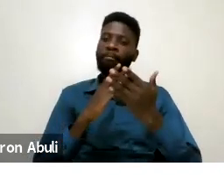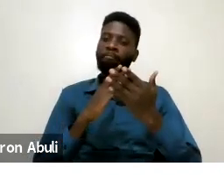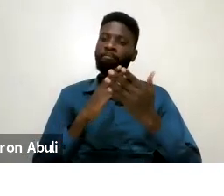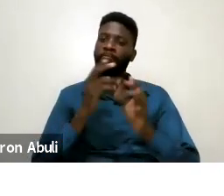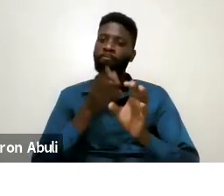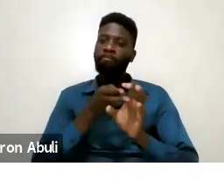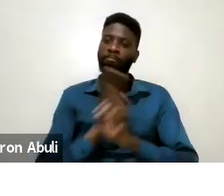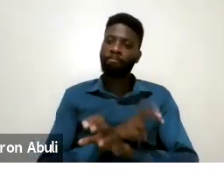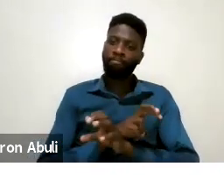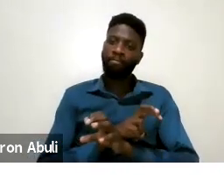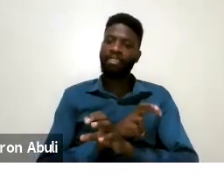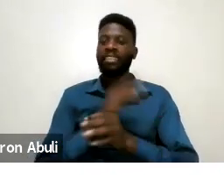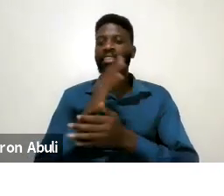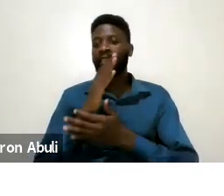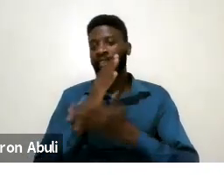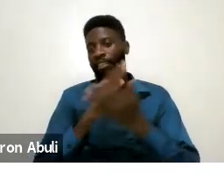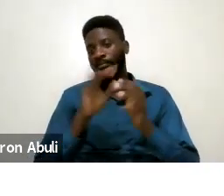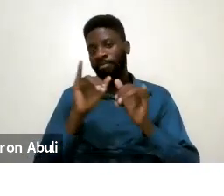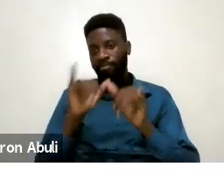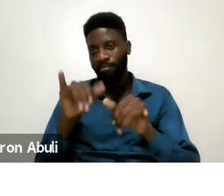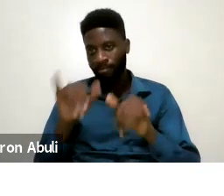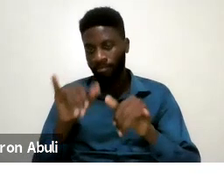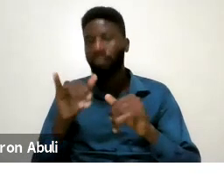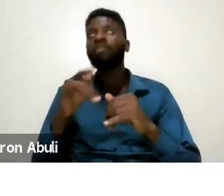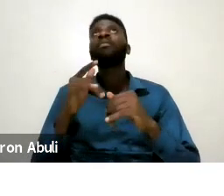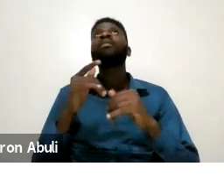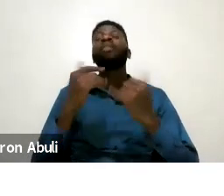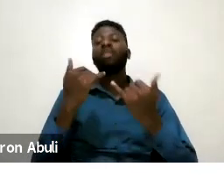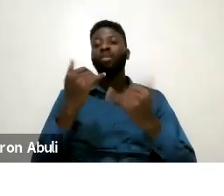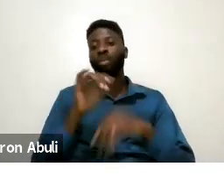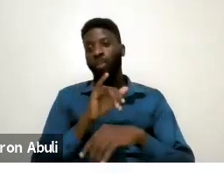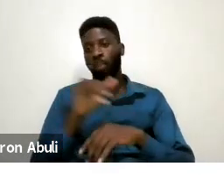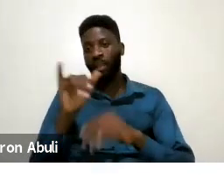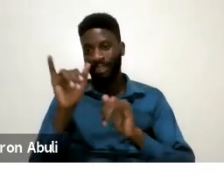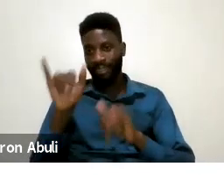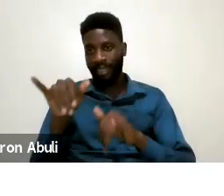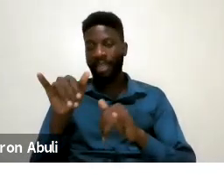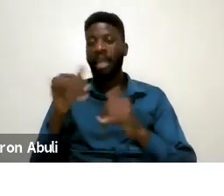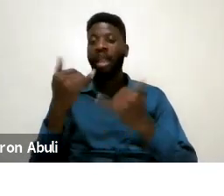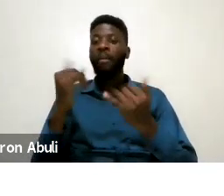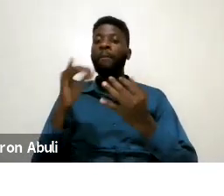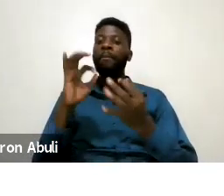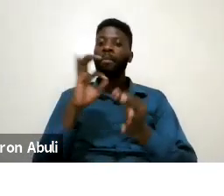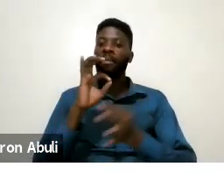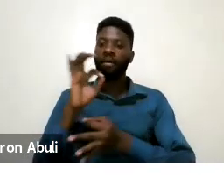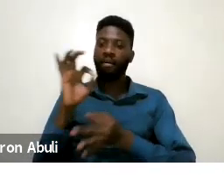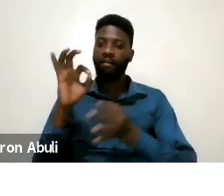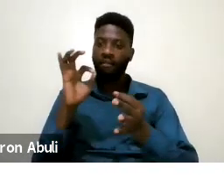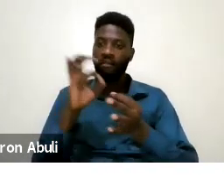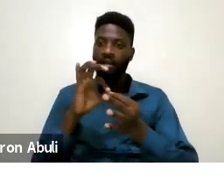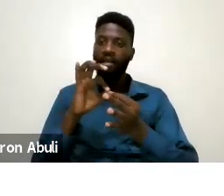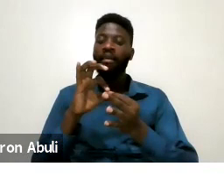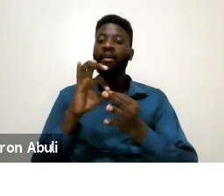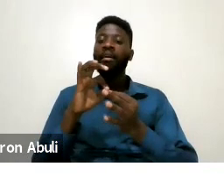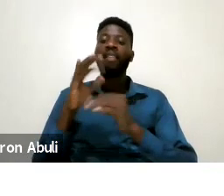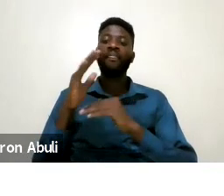course. And currently, the ones that remained are even more perfect than some of the men who